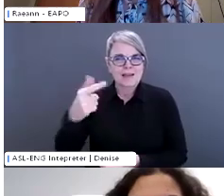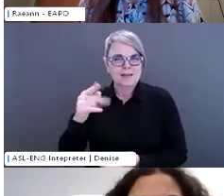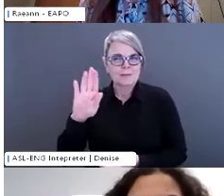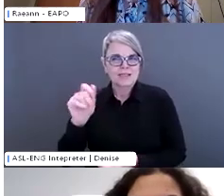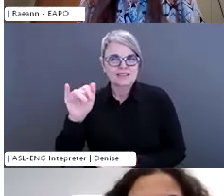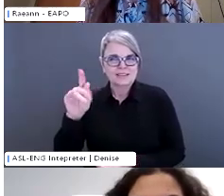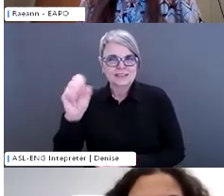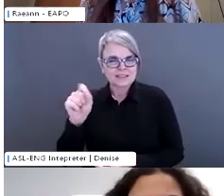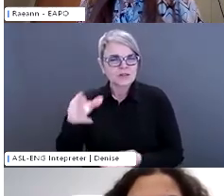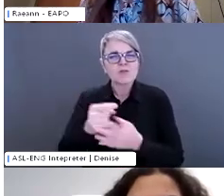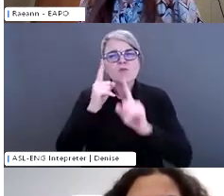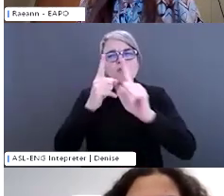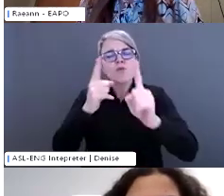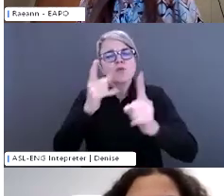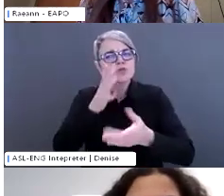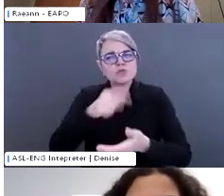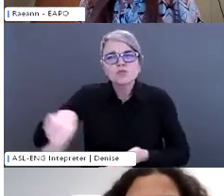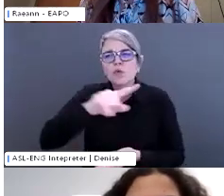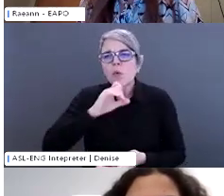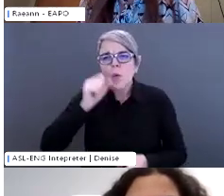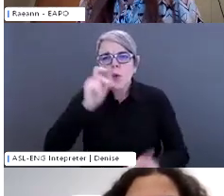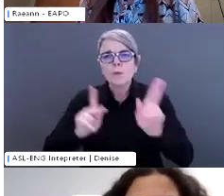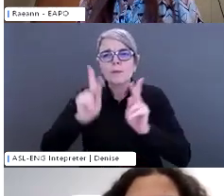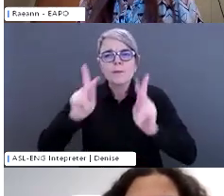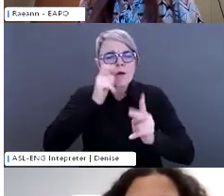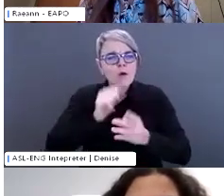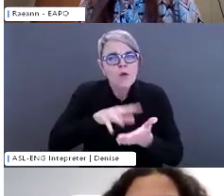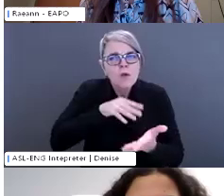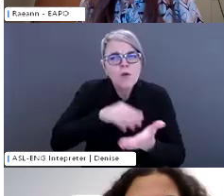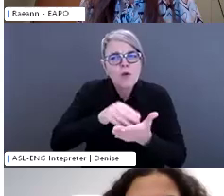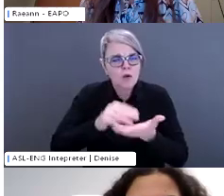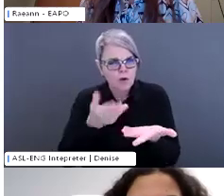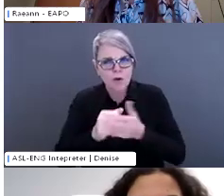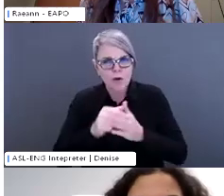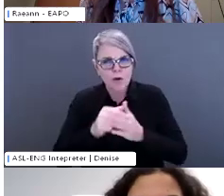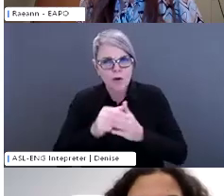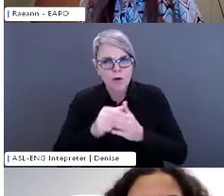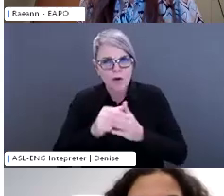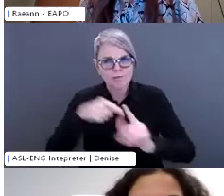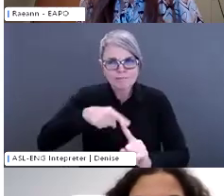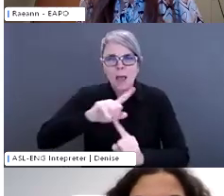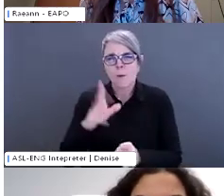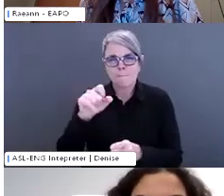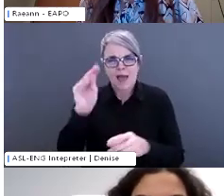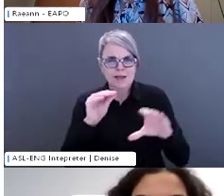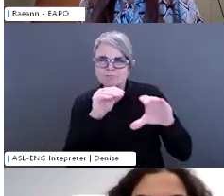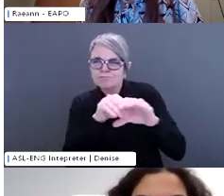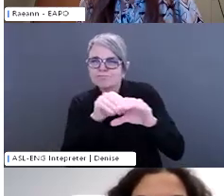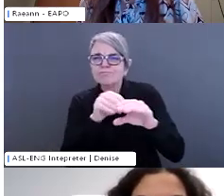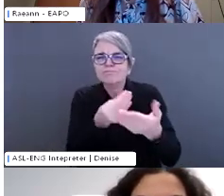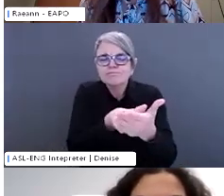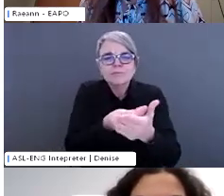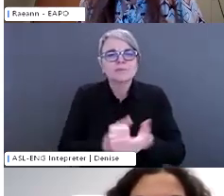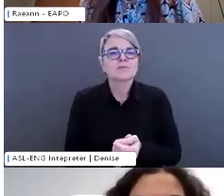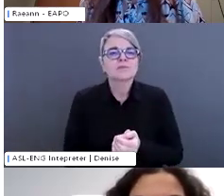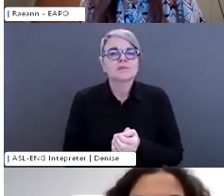Adults. We are so pleased to again partner with the ABC's Literacy Canada to host this